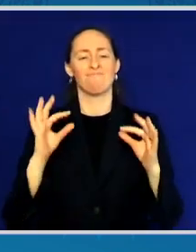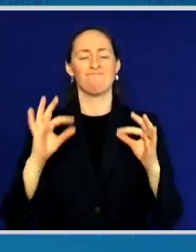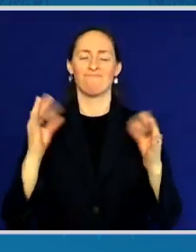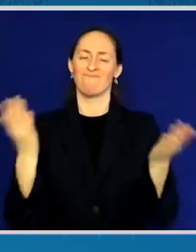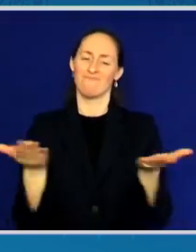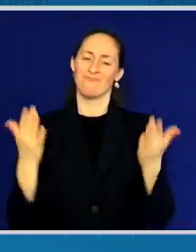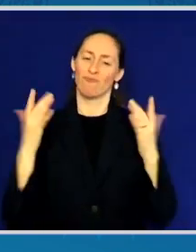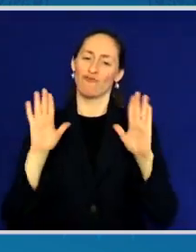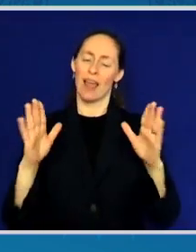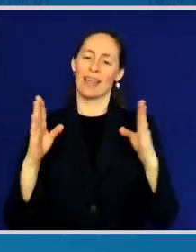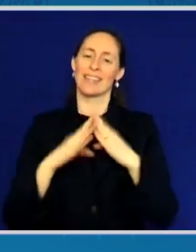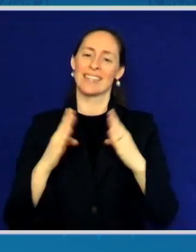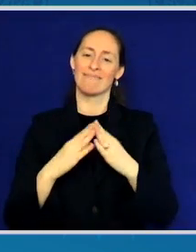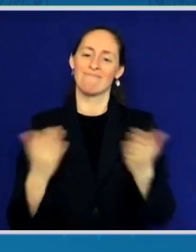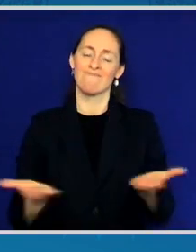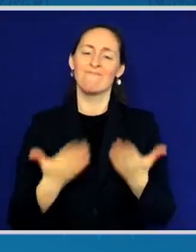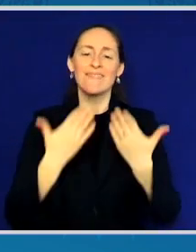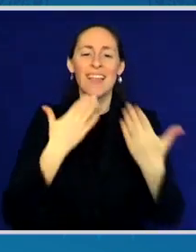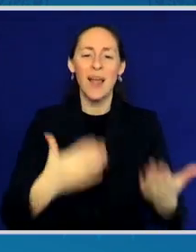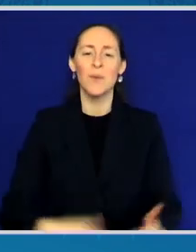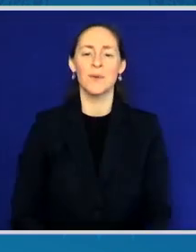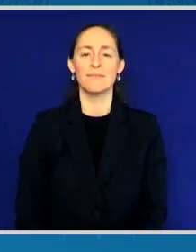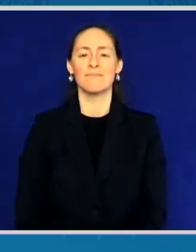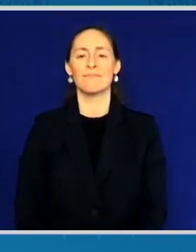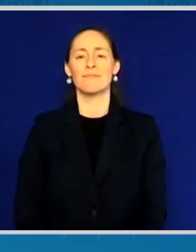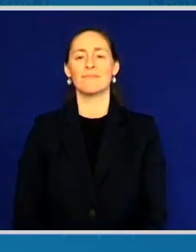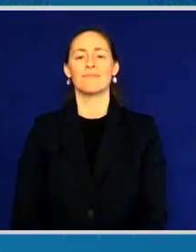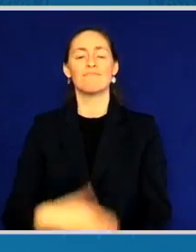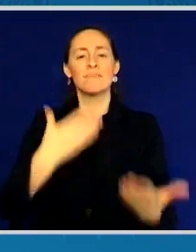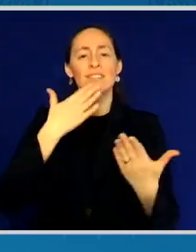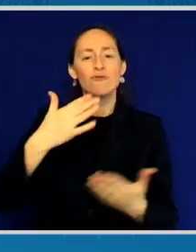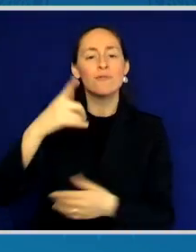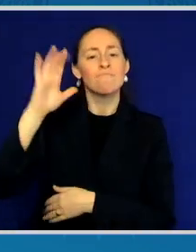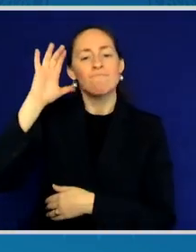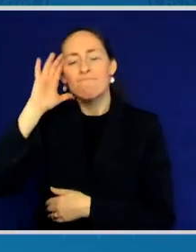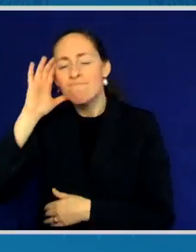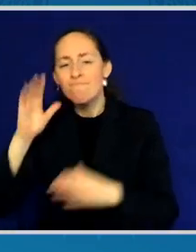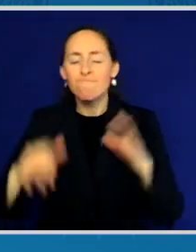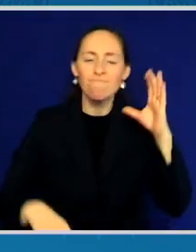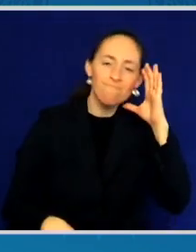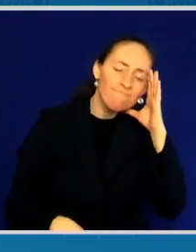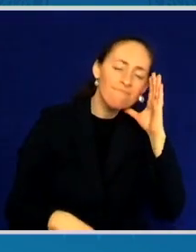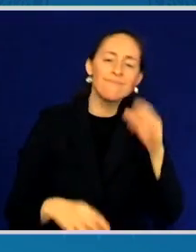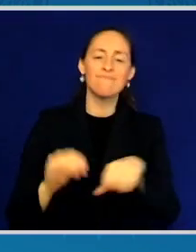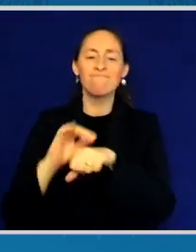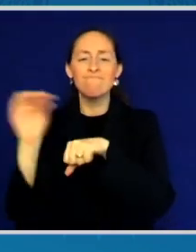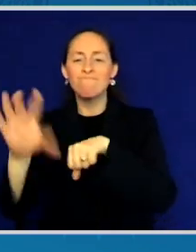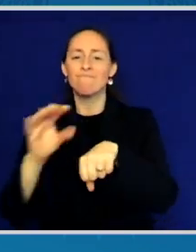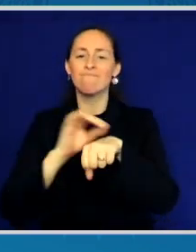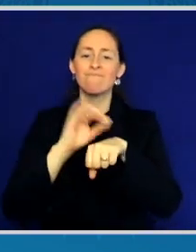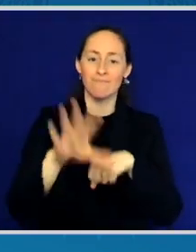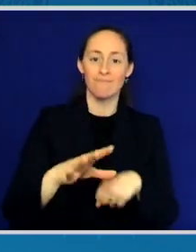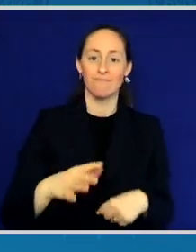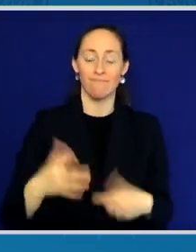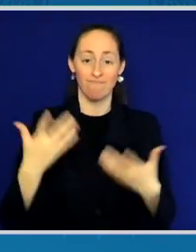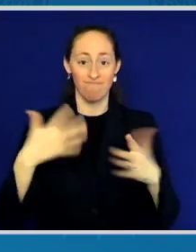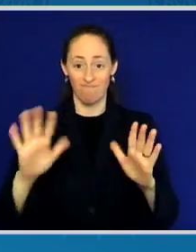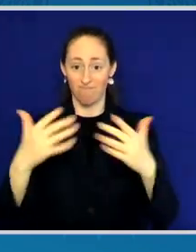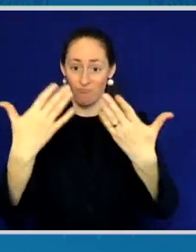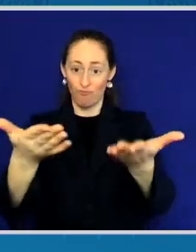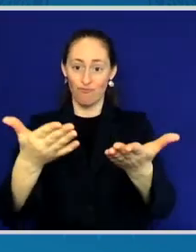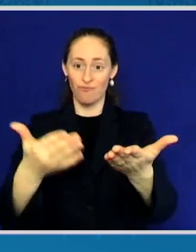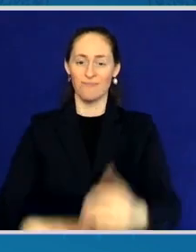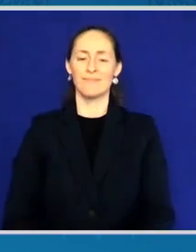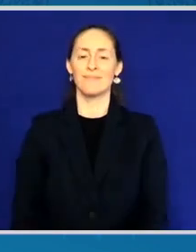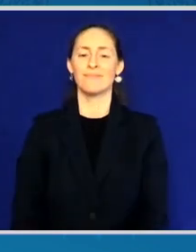and to hear the wisdom, the collective wisdom of the five of them. Thank you, and why don't you close out? Thanks. Thank you,